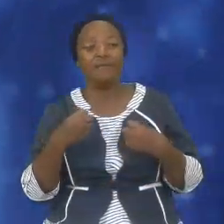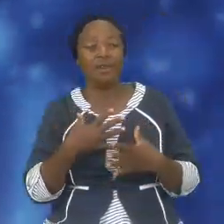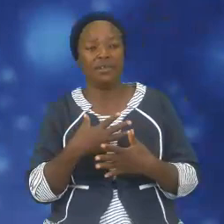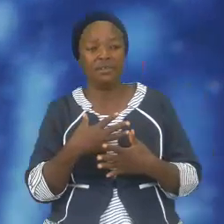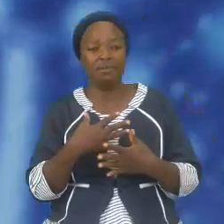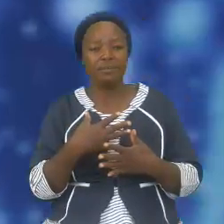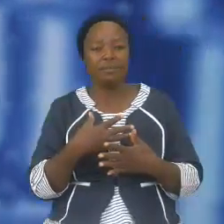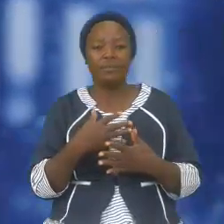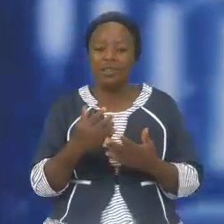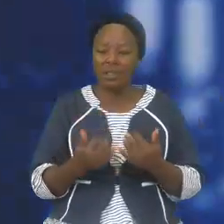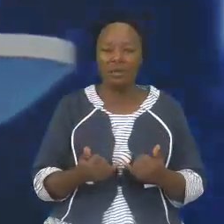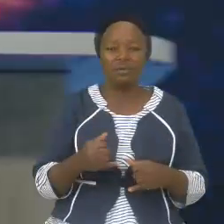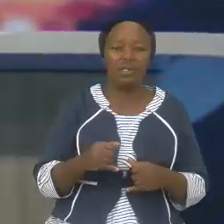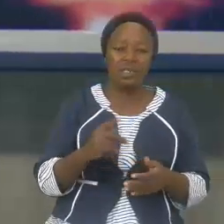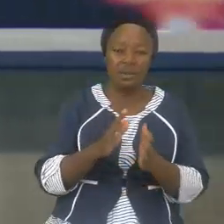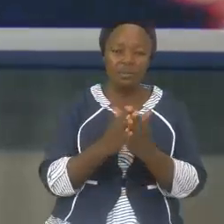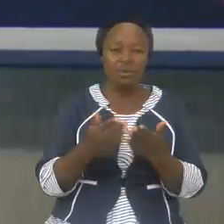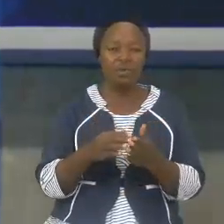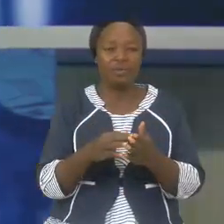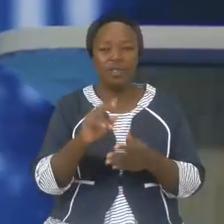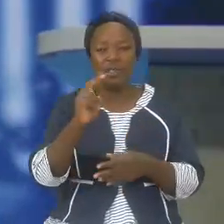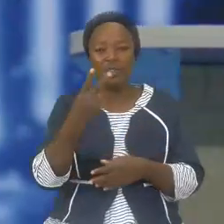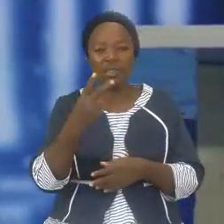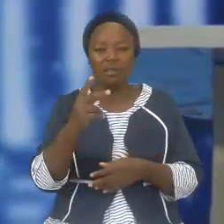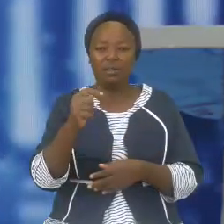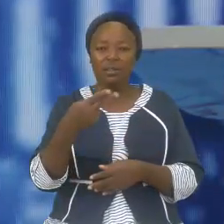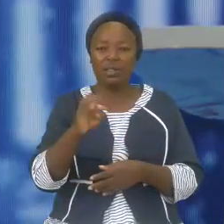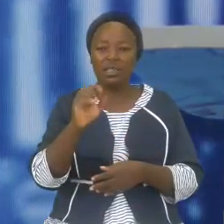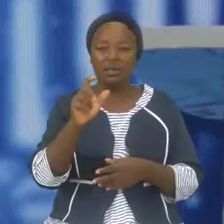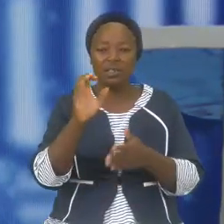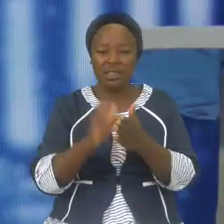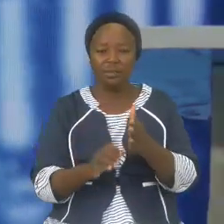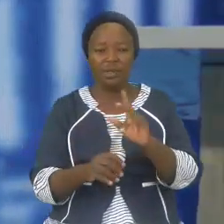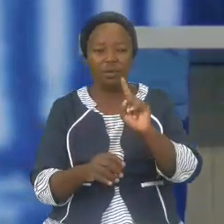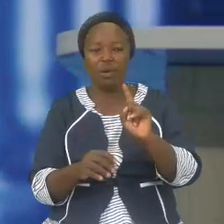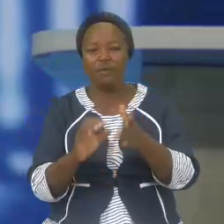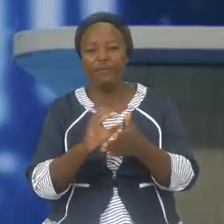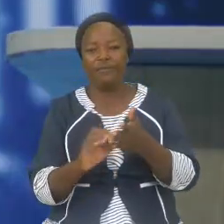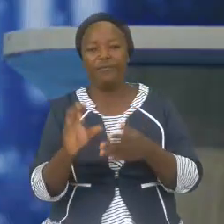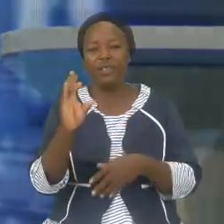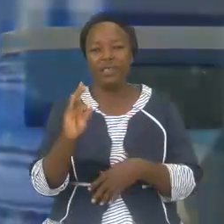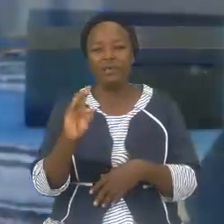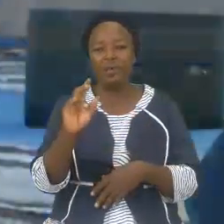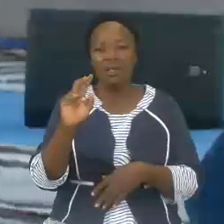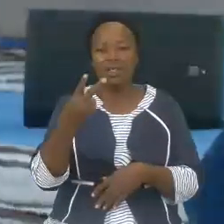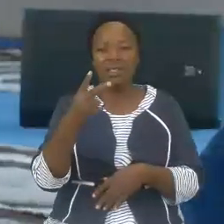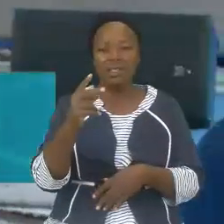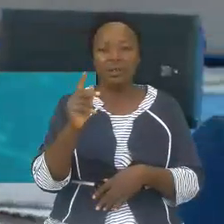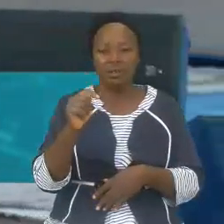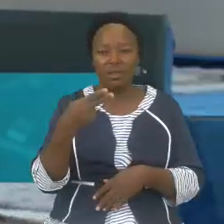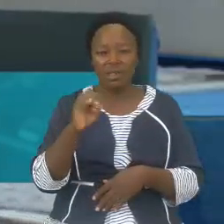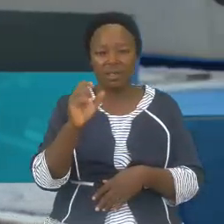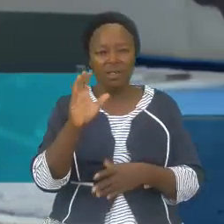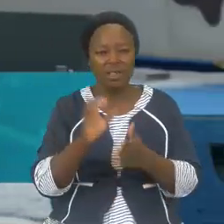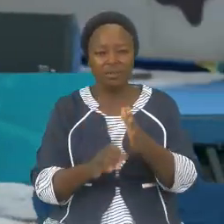2 Thessalonians. I'm reading from chapter 1, and we're looking at verse 7. In 2 Thessalonians chapter